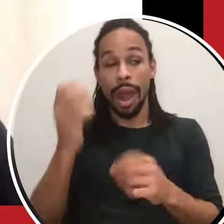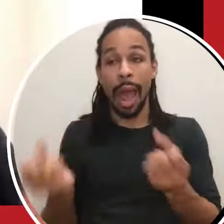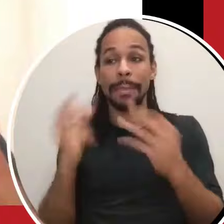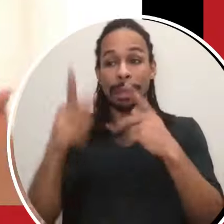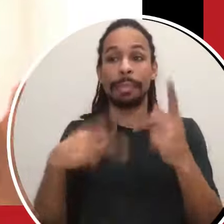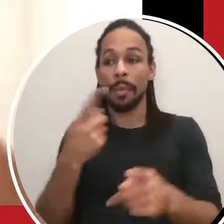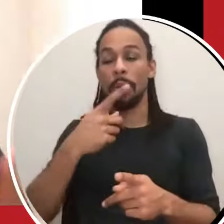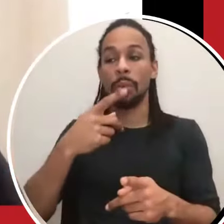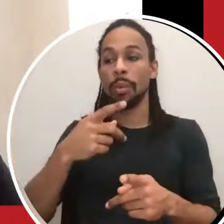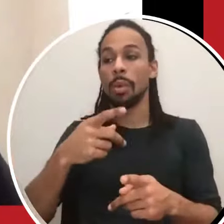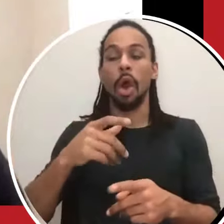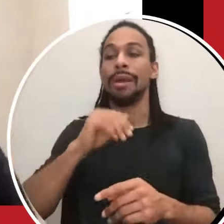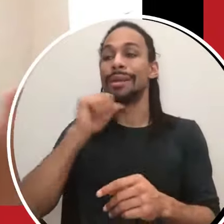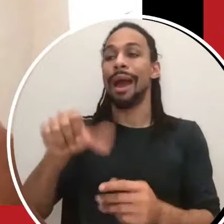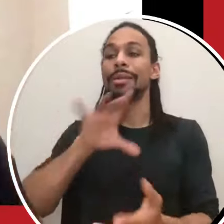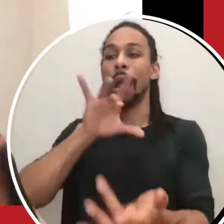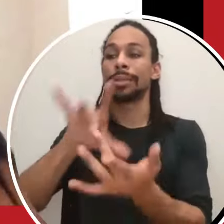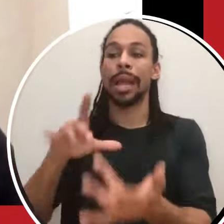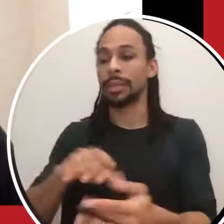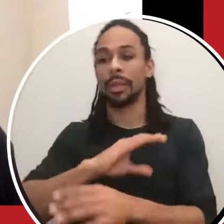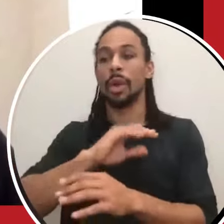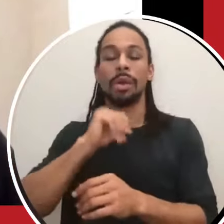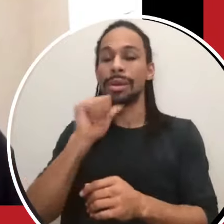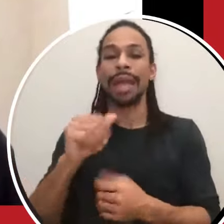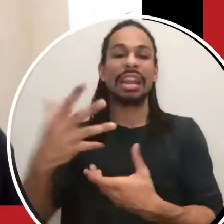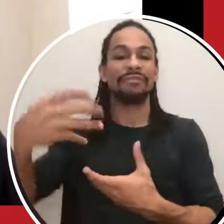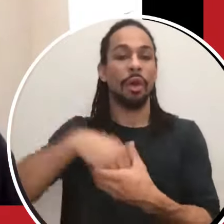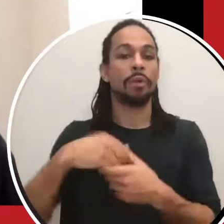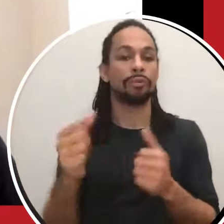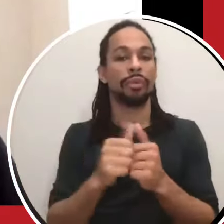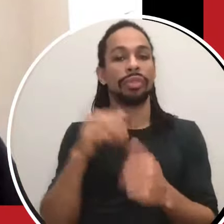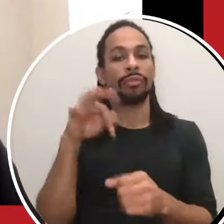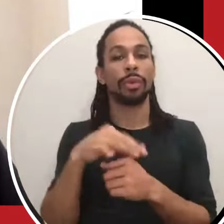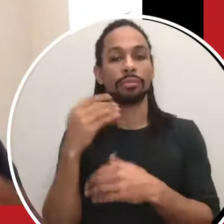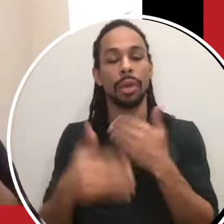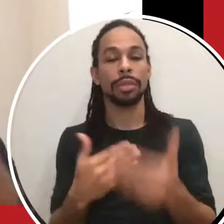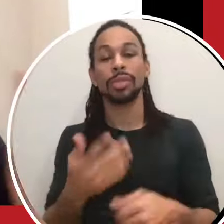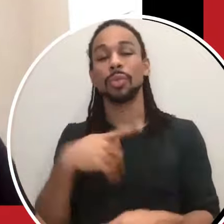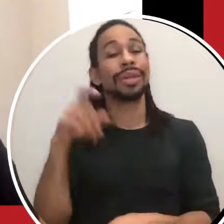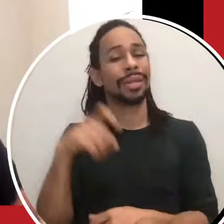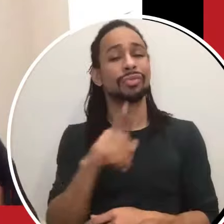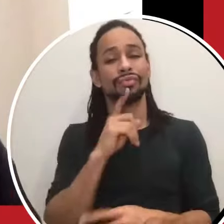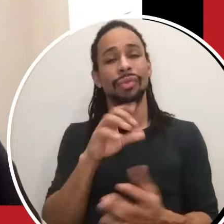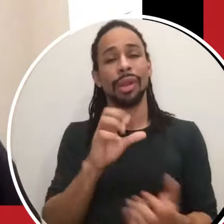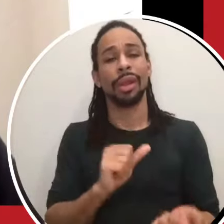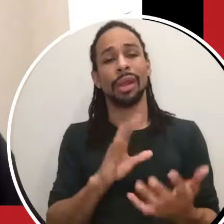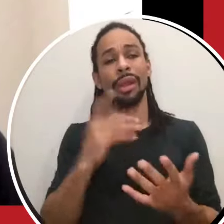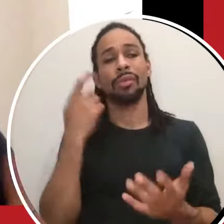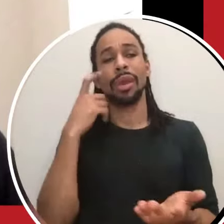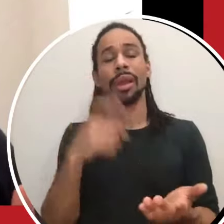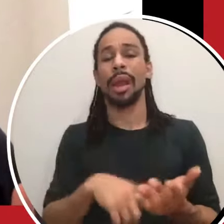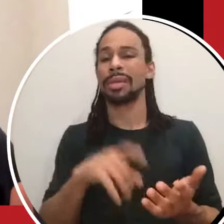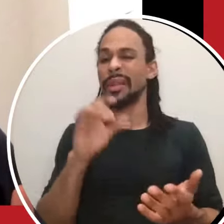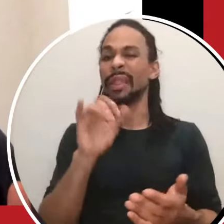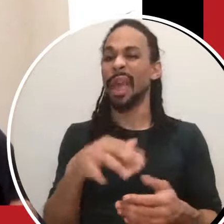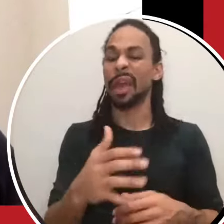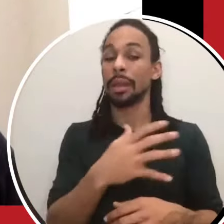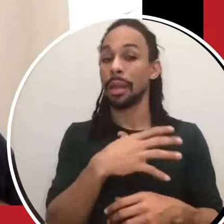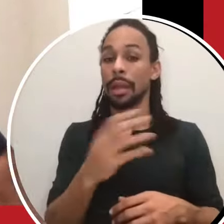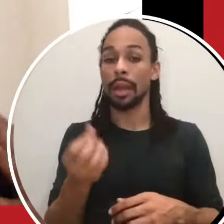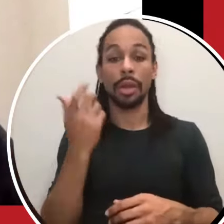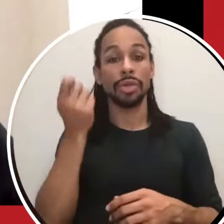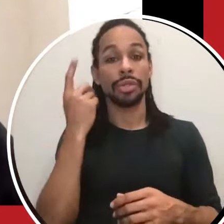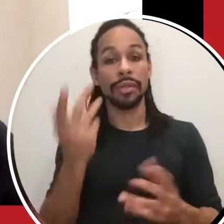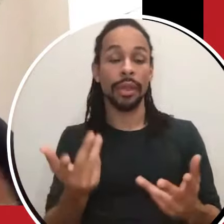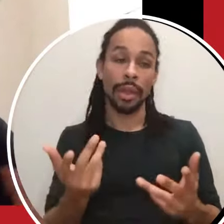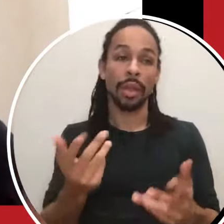right? So I think we need to have a reckoning on the left about, like, now that we've gotten beyond this, like, ultra-leftist correction